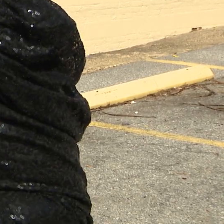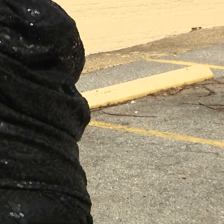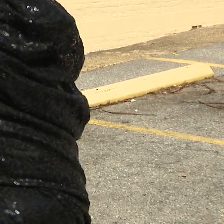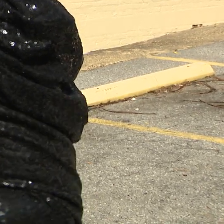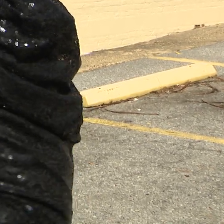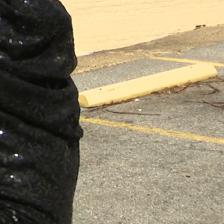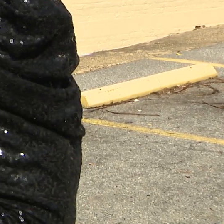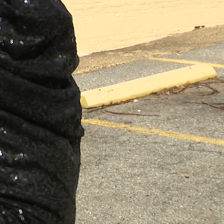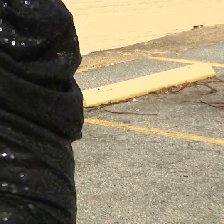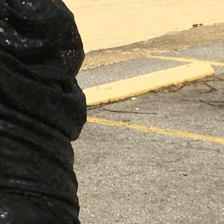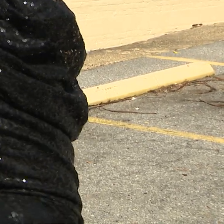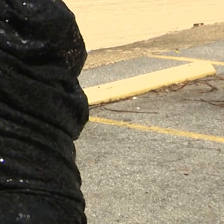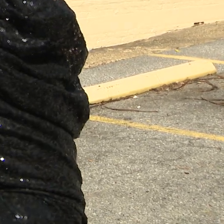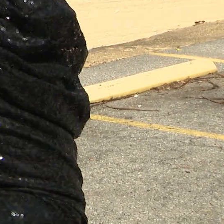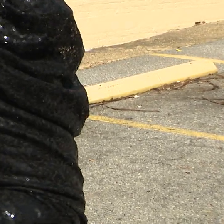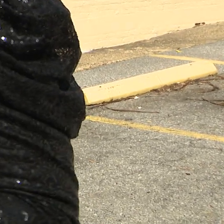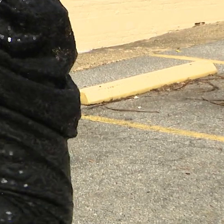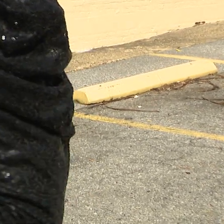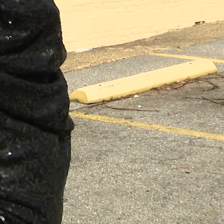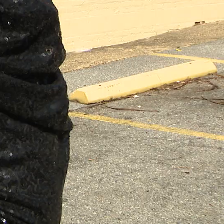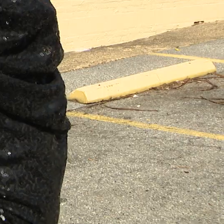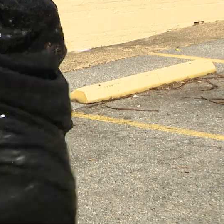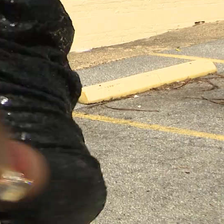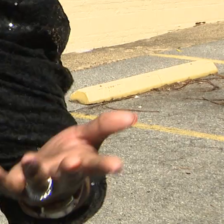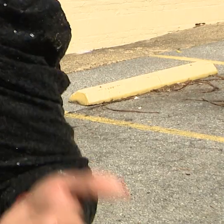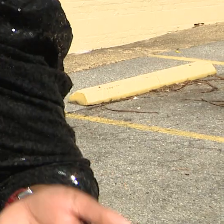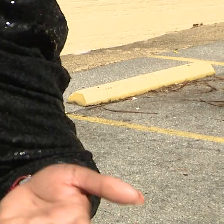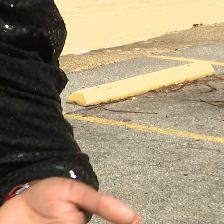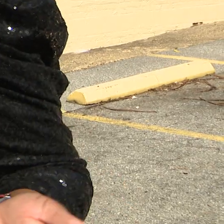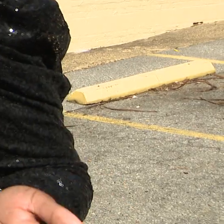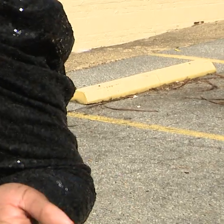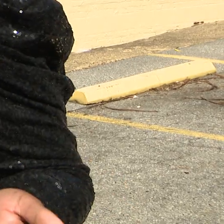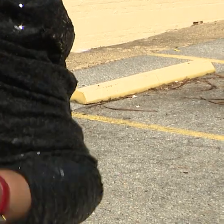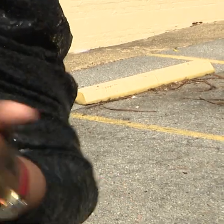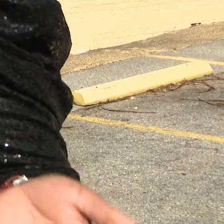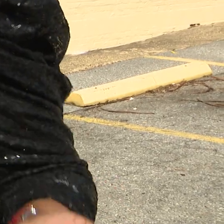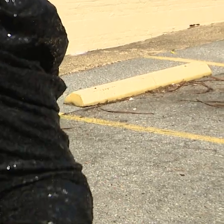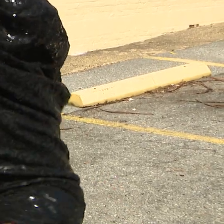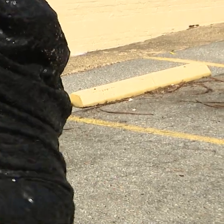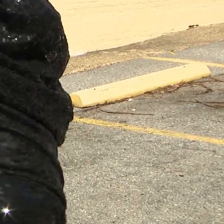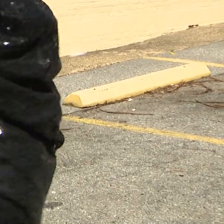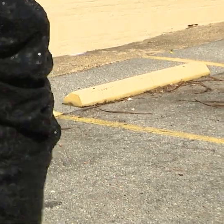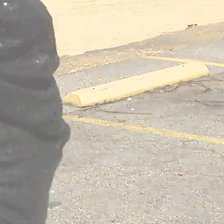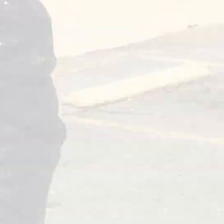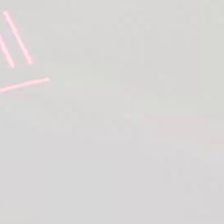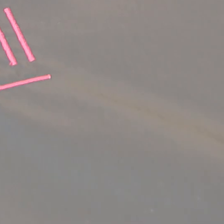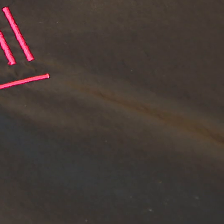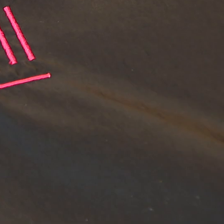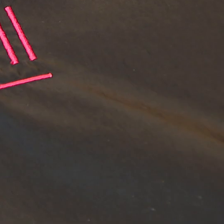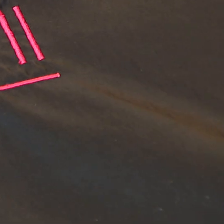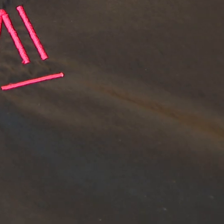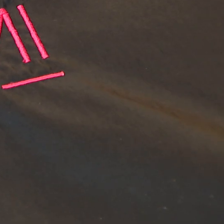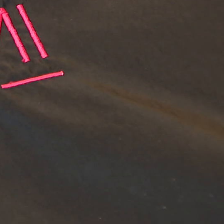young child is now becoming a reality. The tsunami has hit. The tsunami is here.